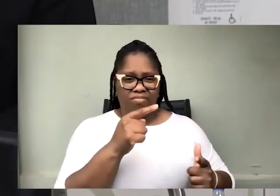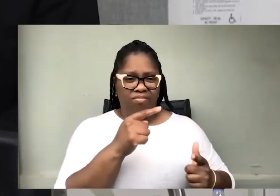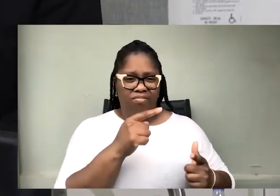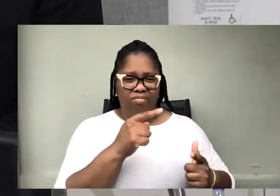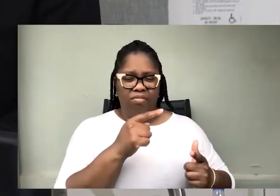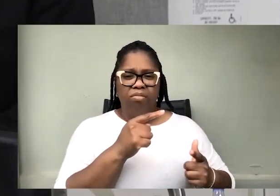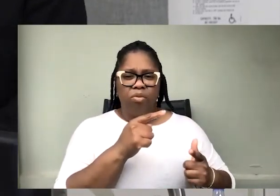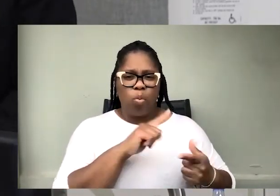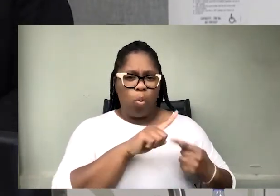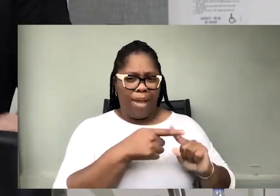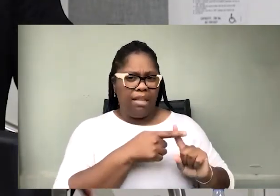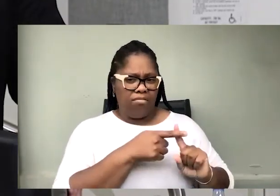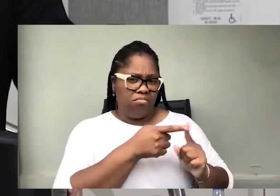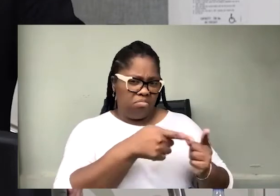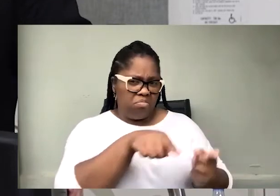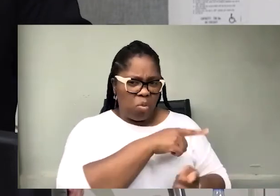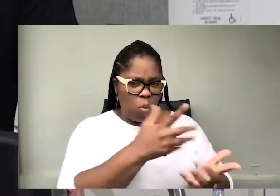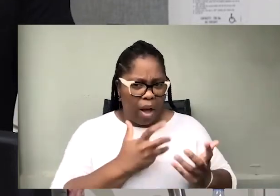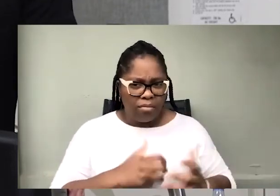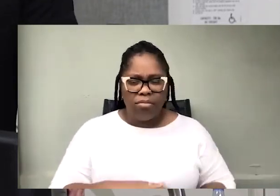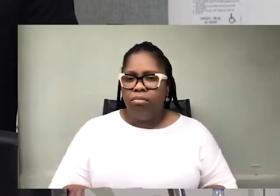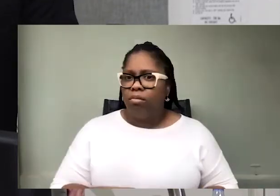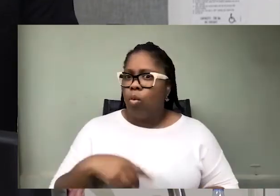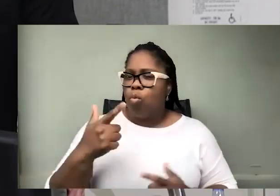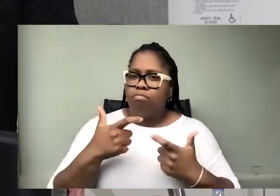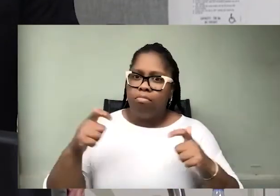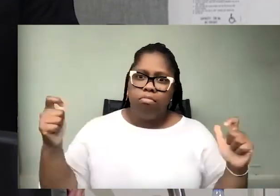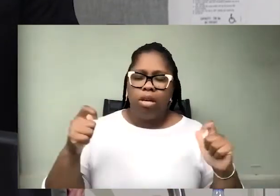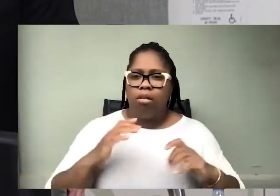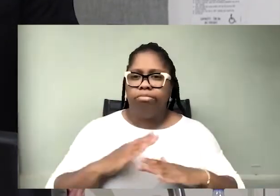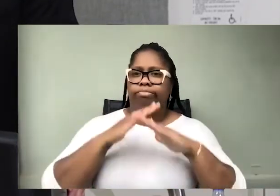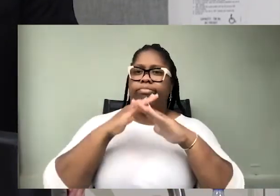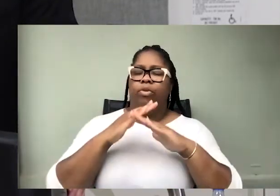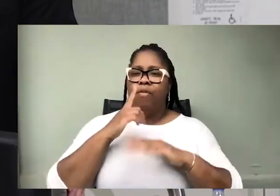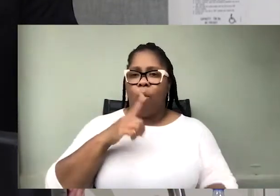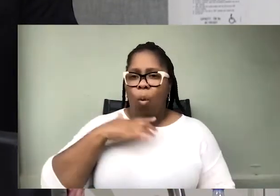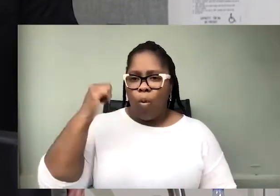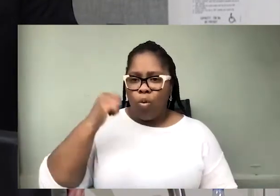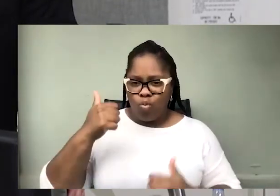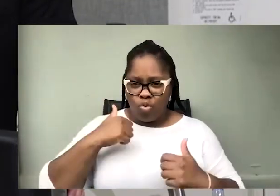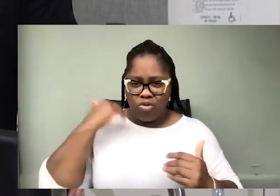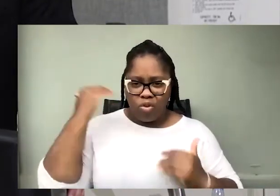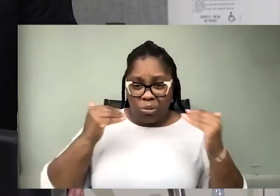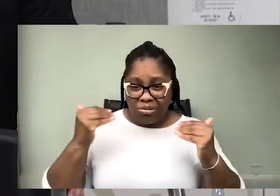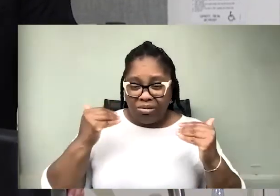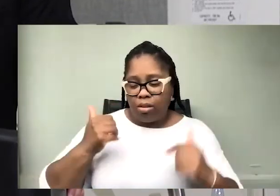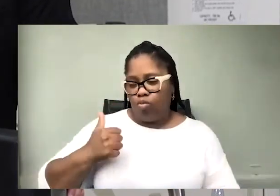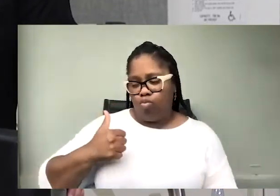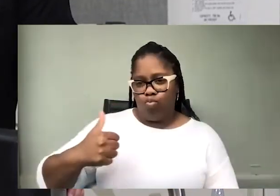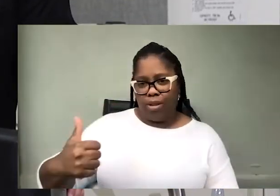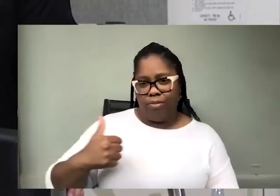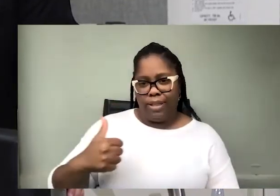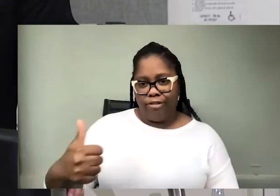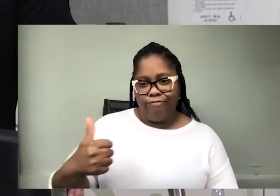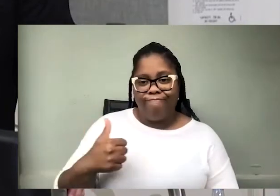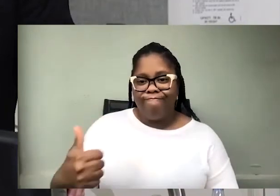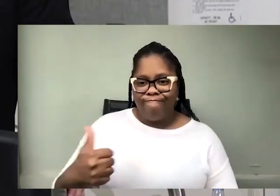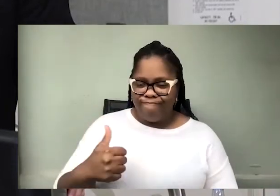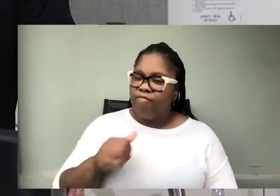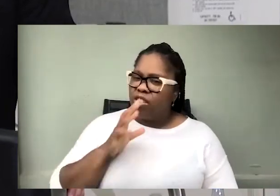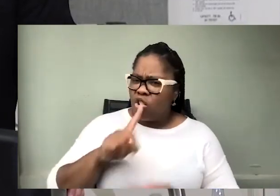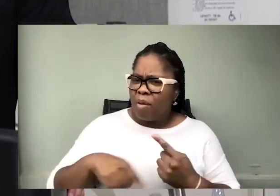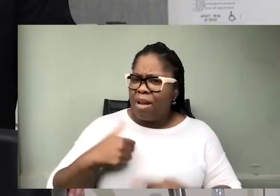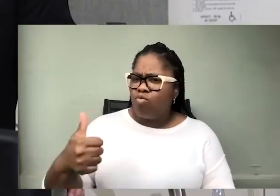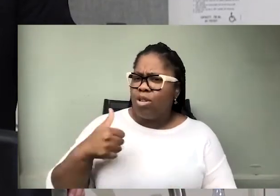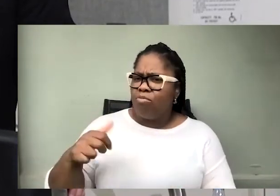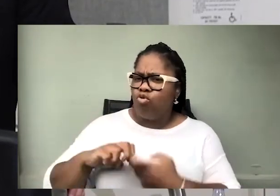becomes applicable. A major obstacle for aging adults is transportation. So let's talk about transportation issues and